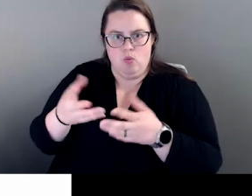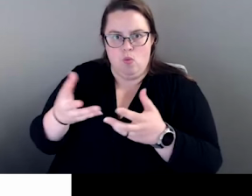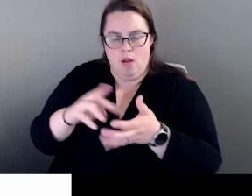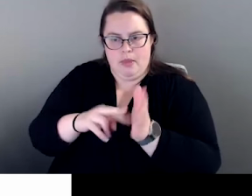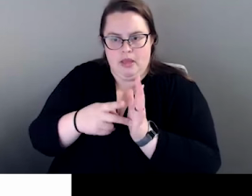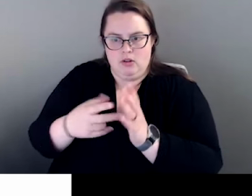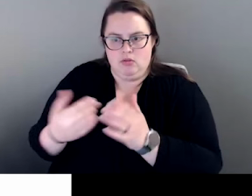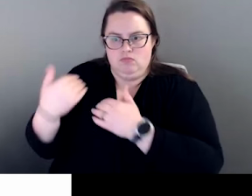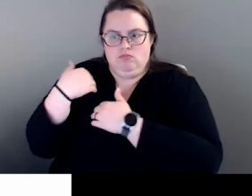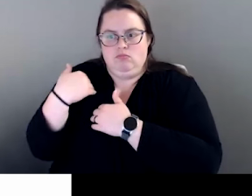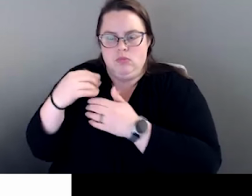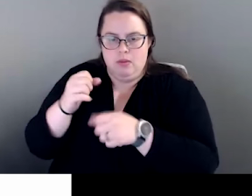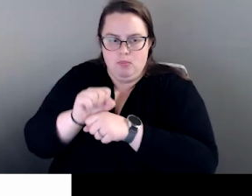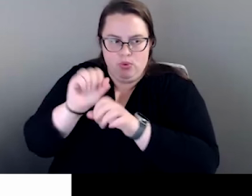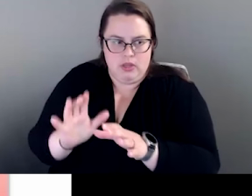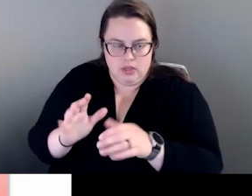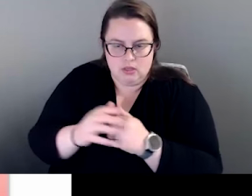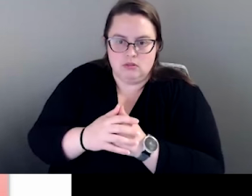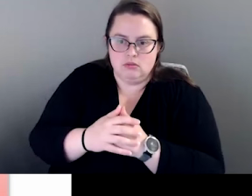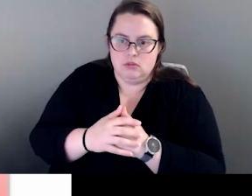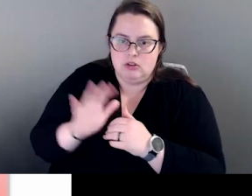as a responsible employee as well.